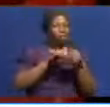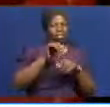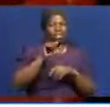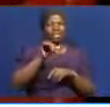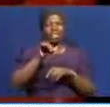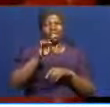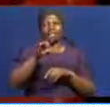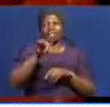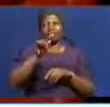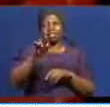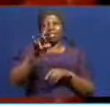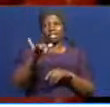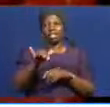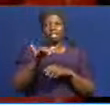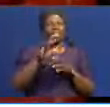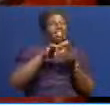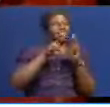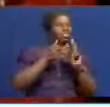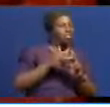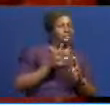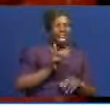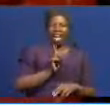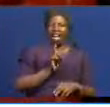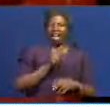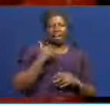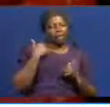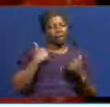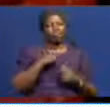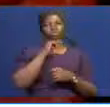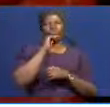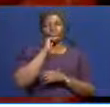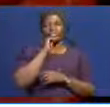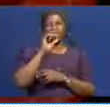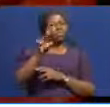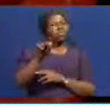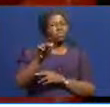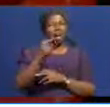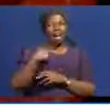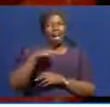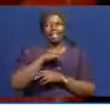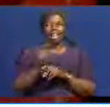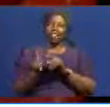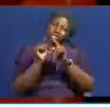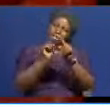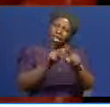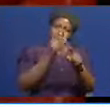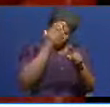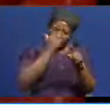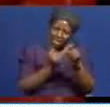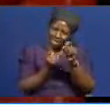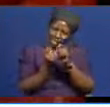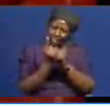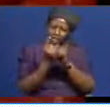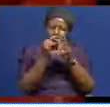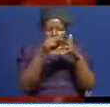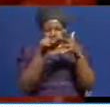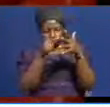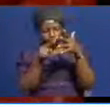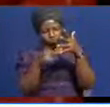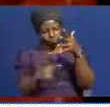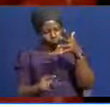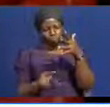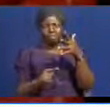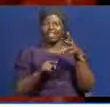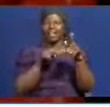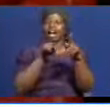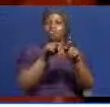relationships and what, and I'm wondering, no. We have been here because of 11 counts, Mr. Speaker. A